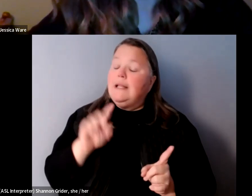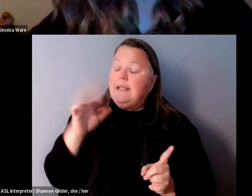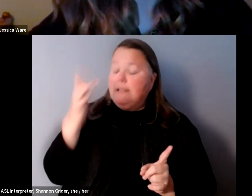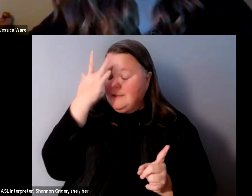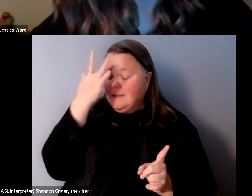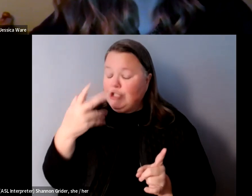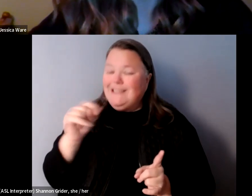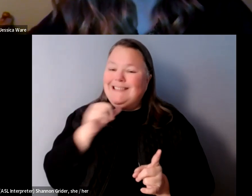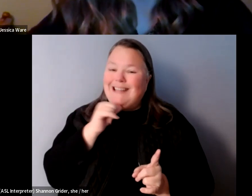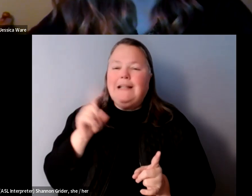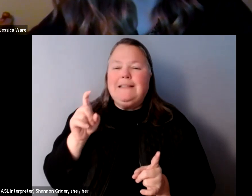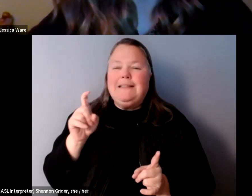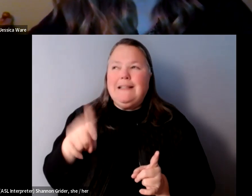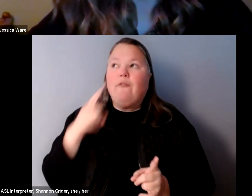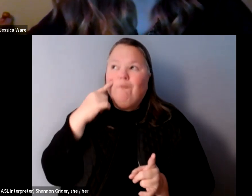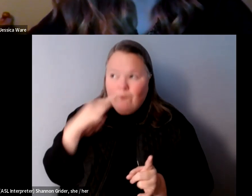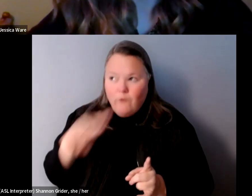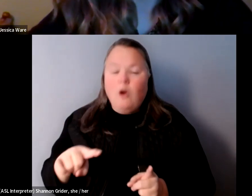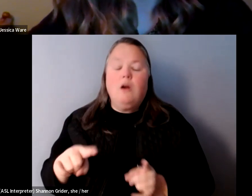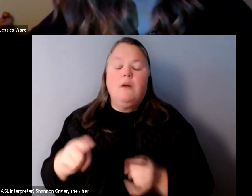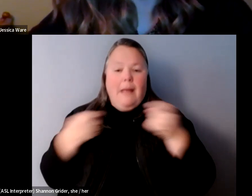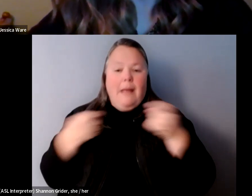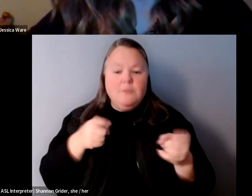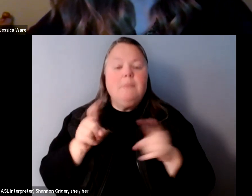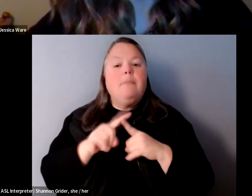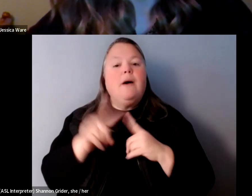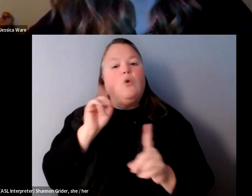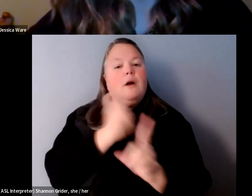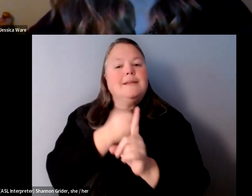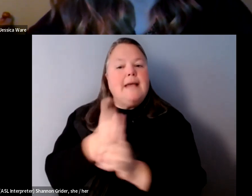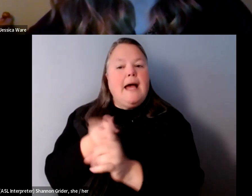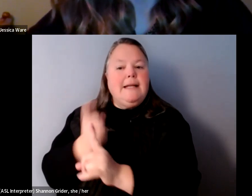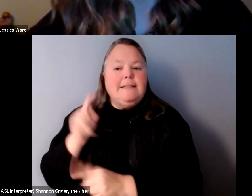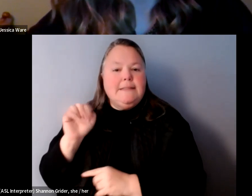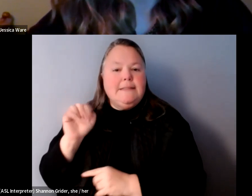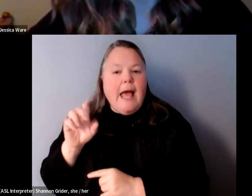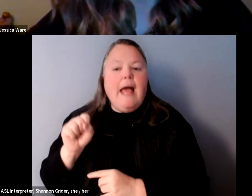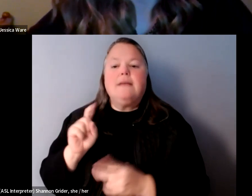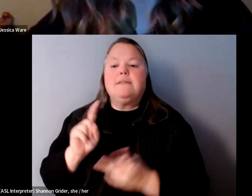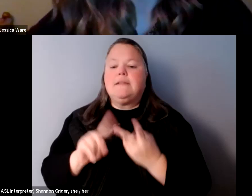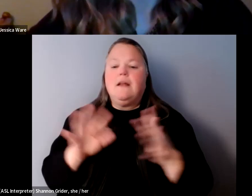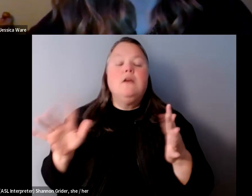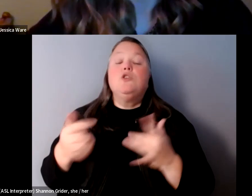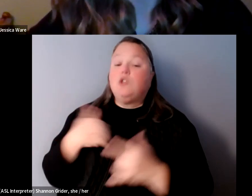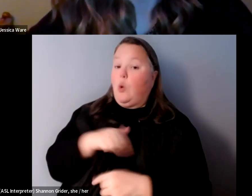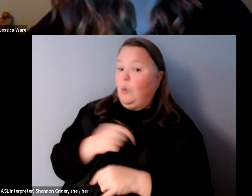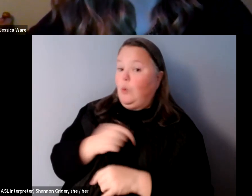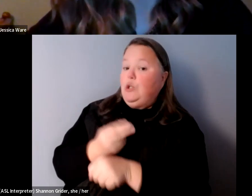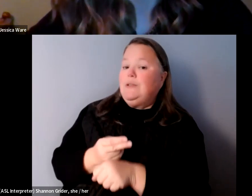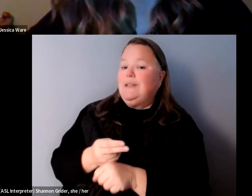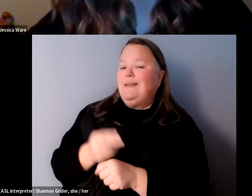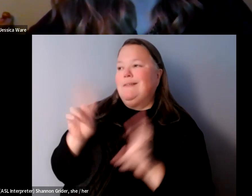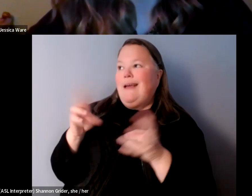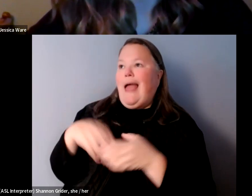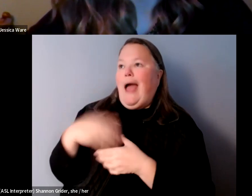assigning tasks and project progress. So the way we utilize it was really just kind of out of the box for KPFC. Like,